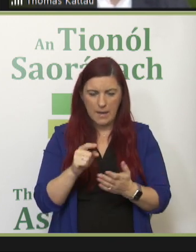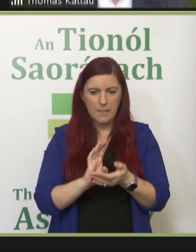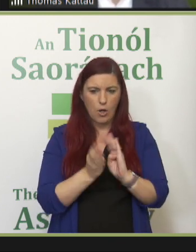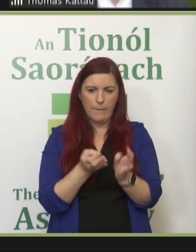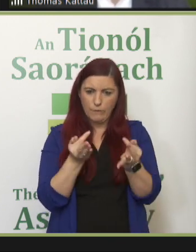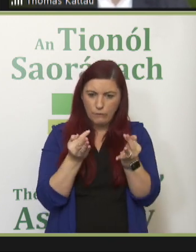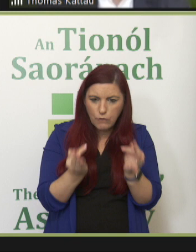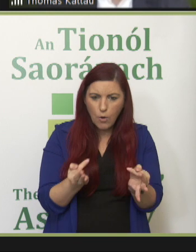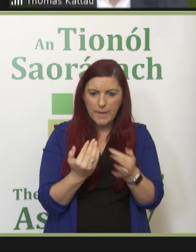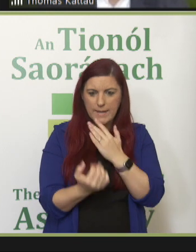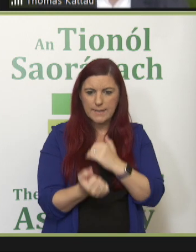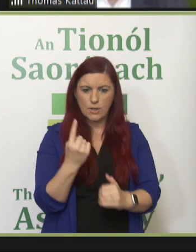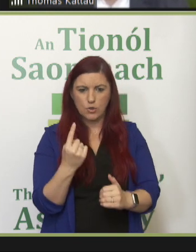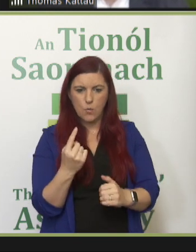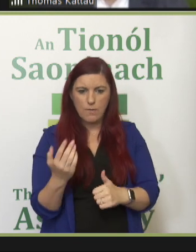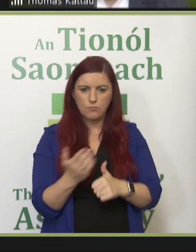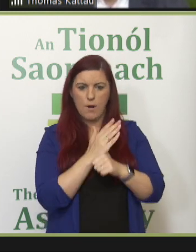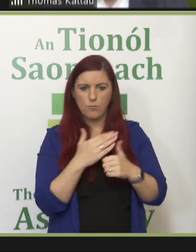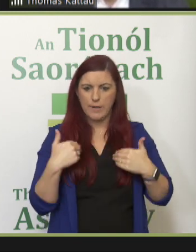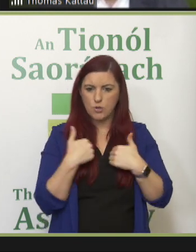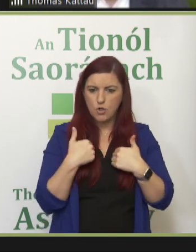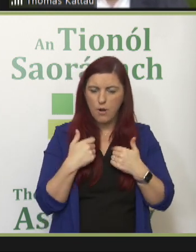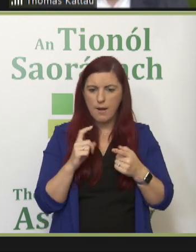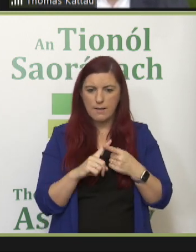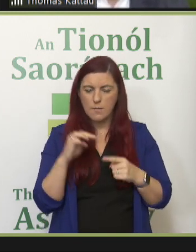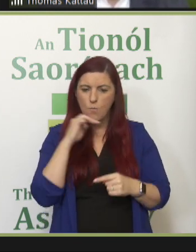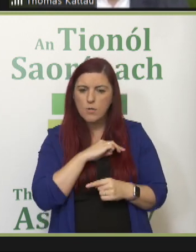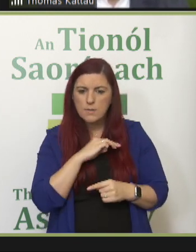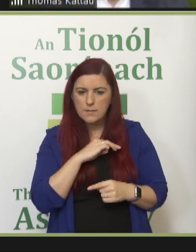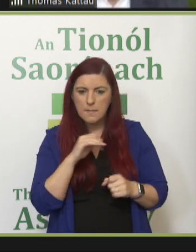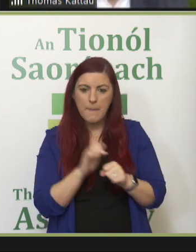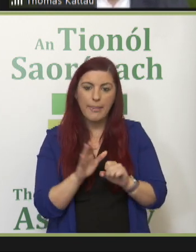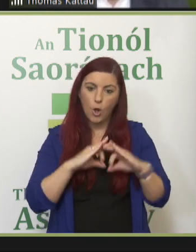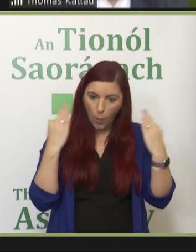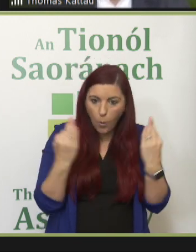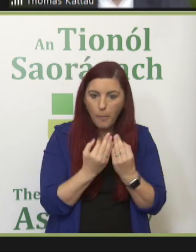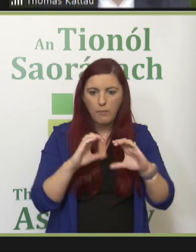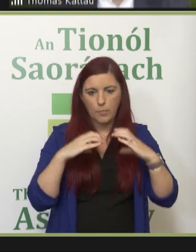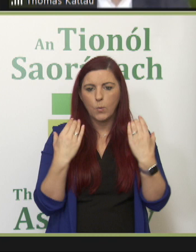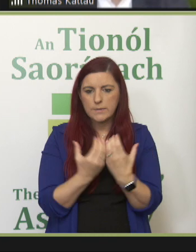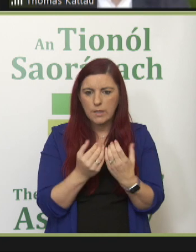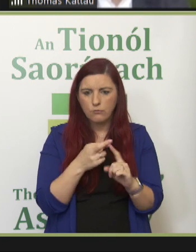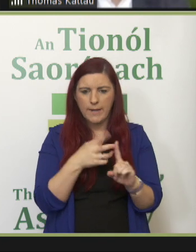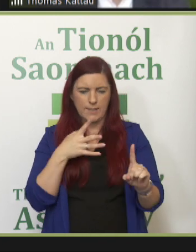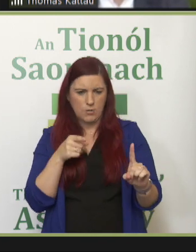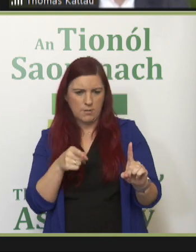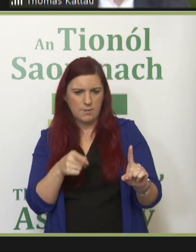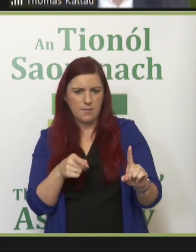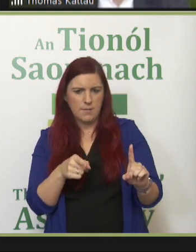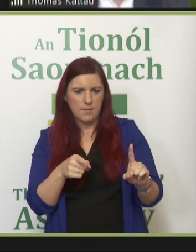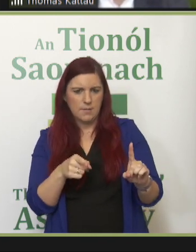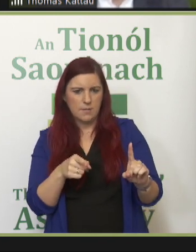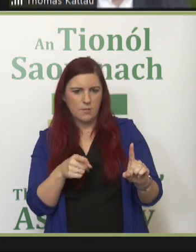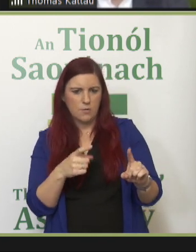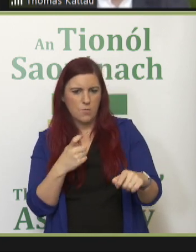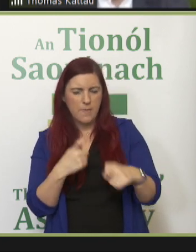an issue of primary concern as importance by the global community. So how come that human rights all of a sudden gained